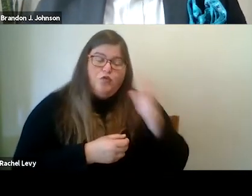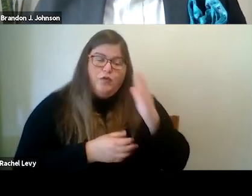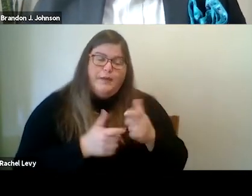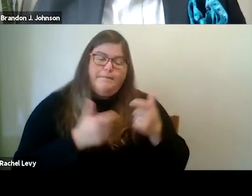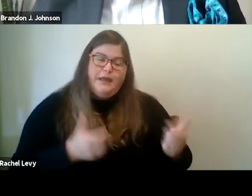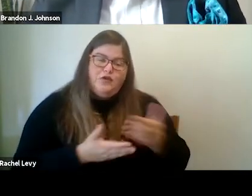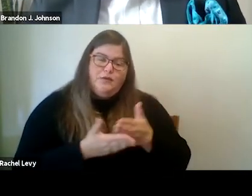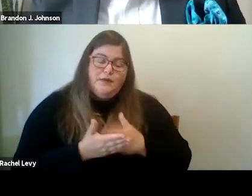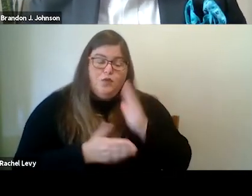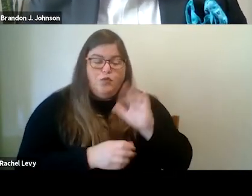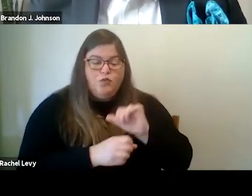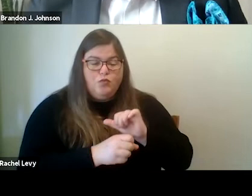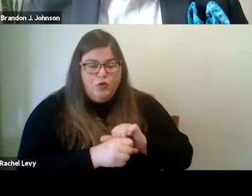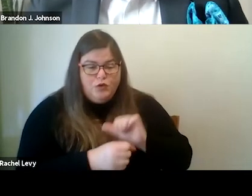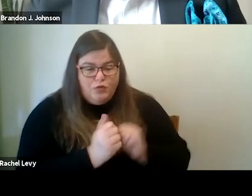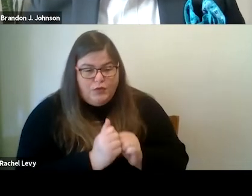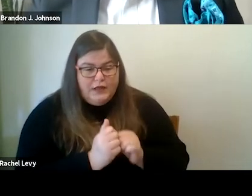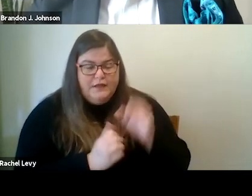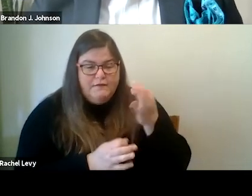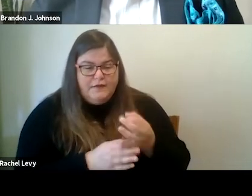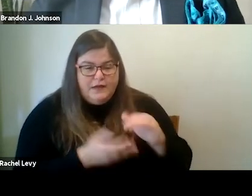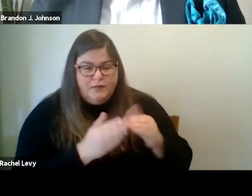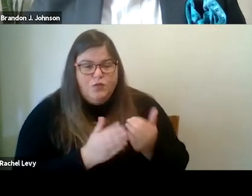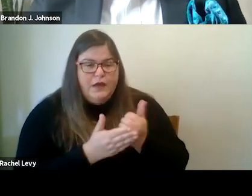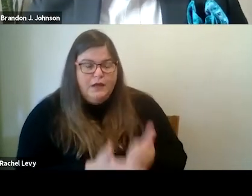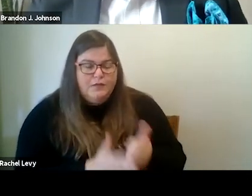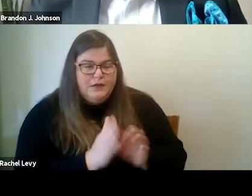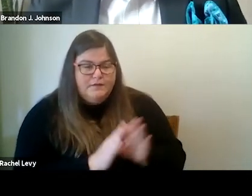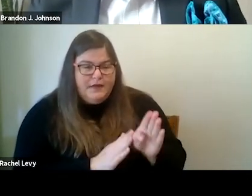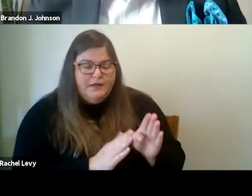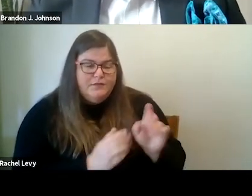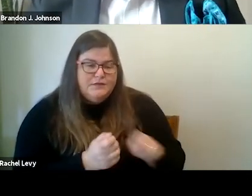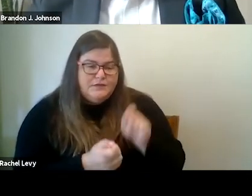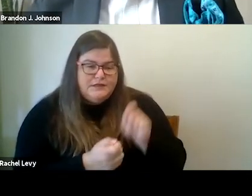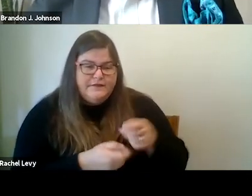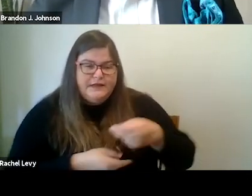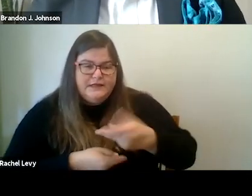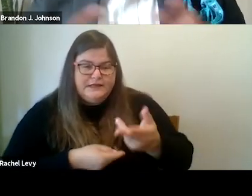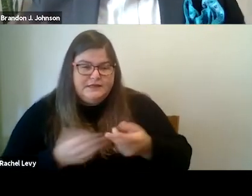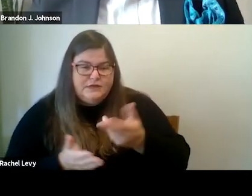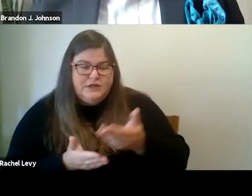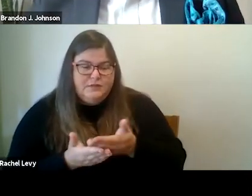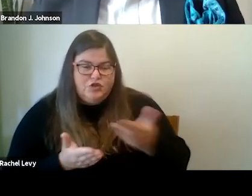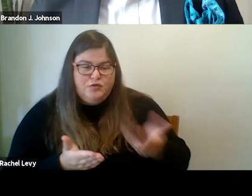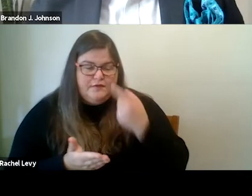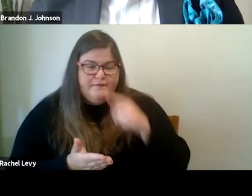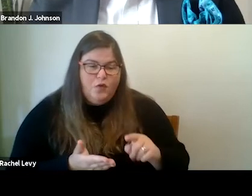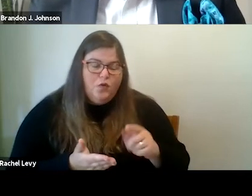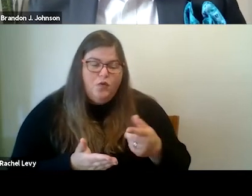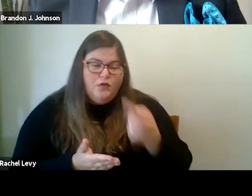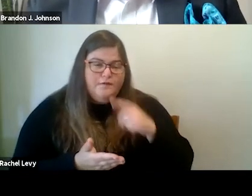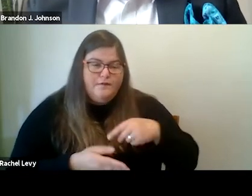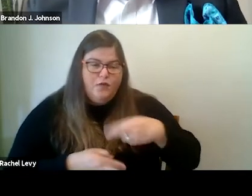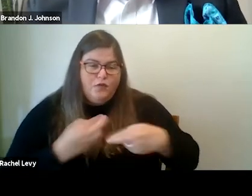working with faith communities to help them if they want to develop specific dissemination materials for the